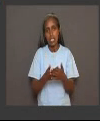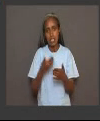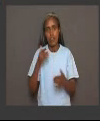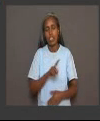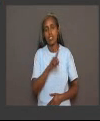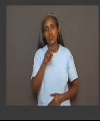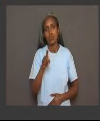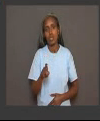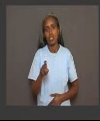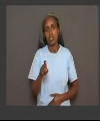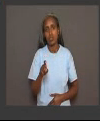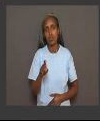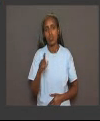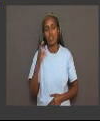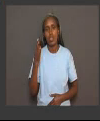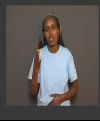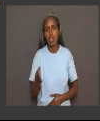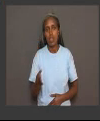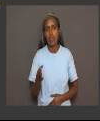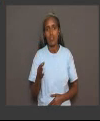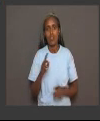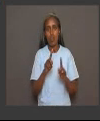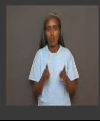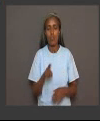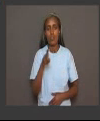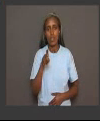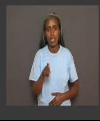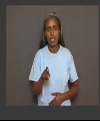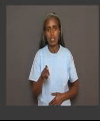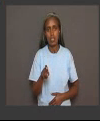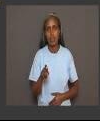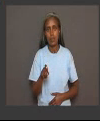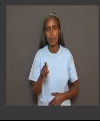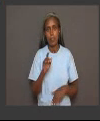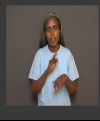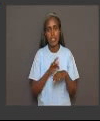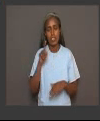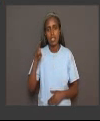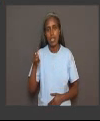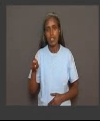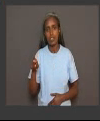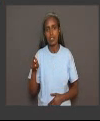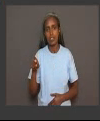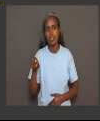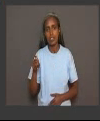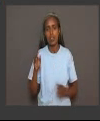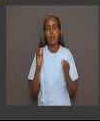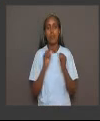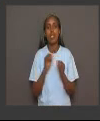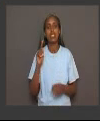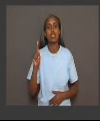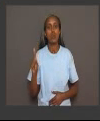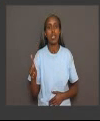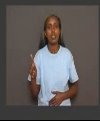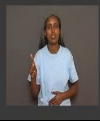difference quotient of f of x at x